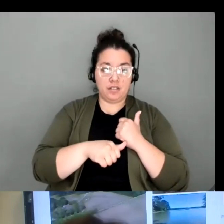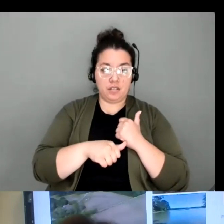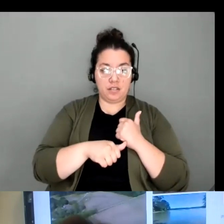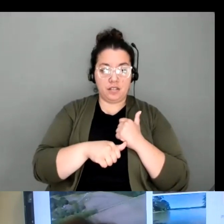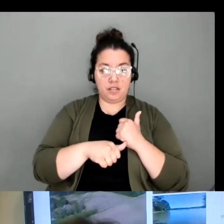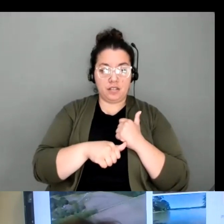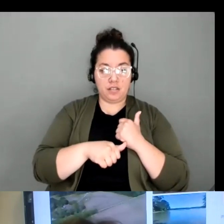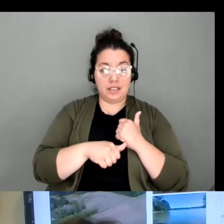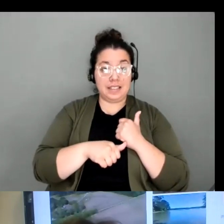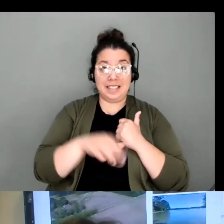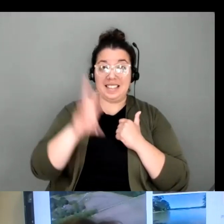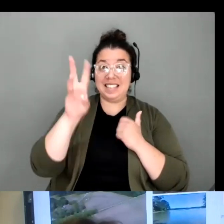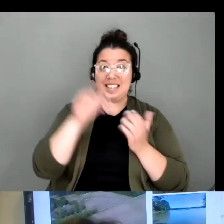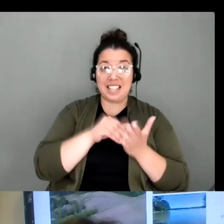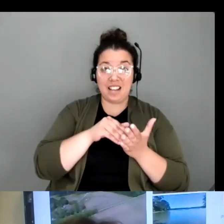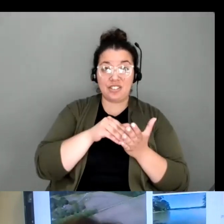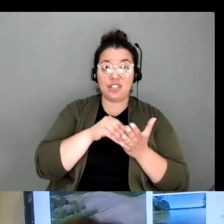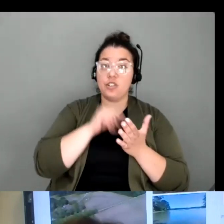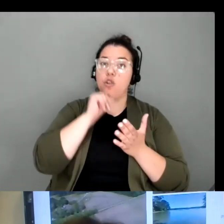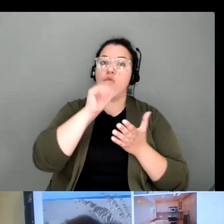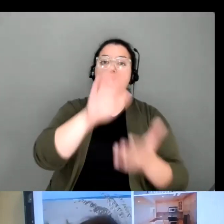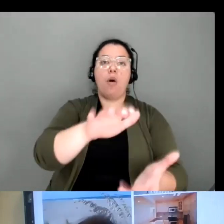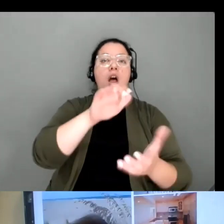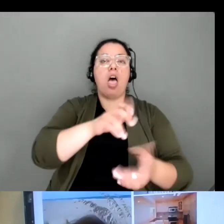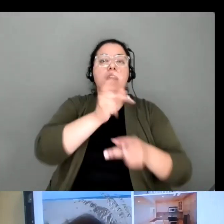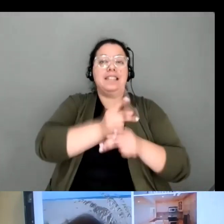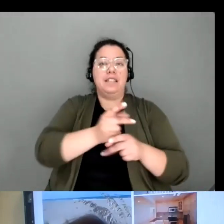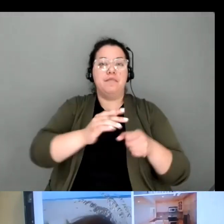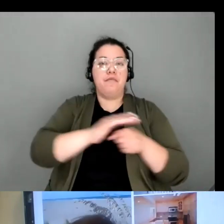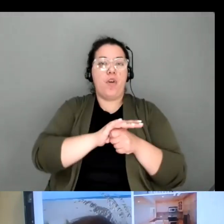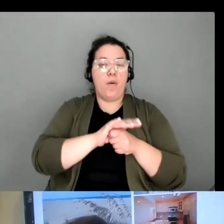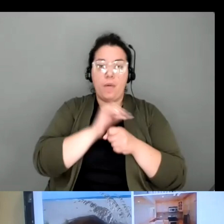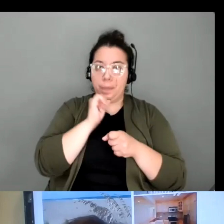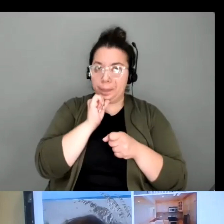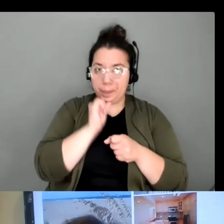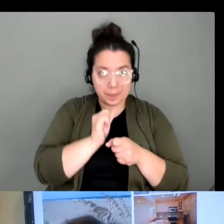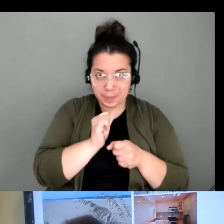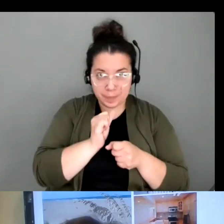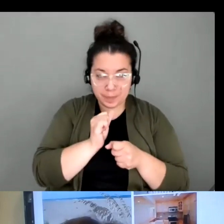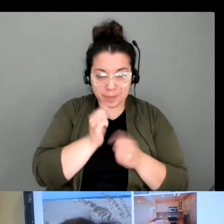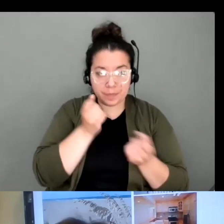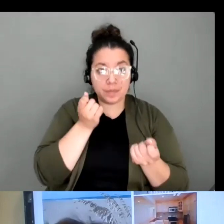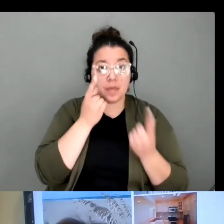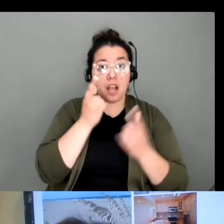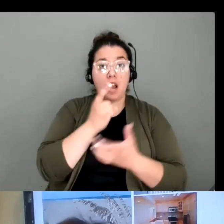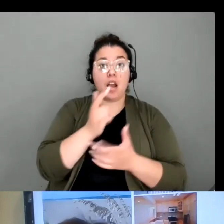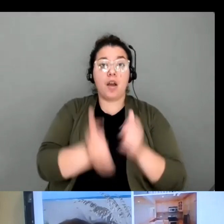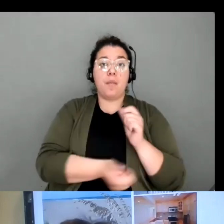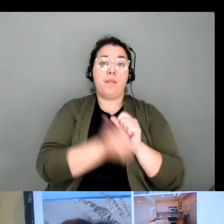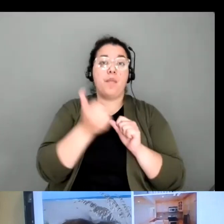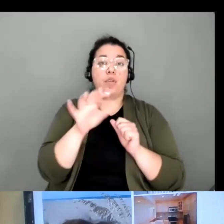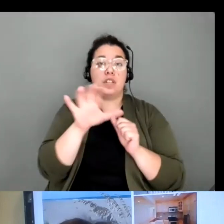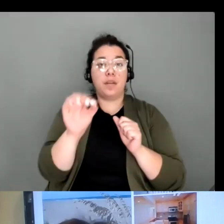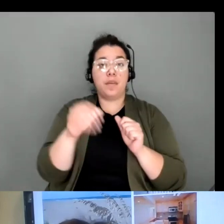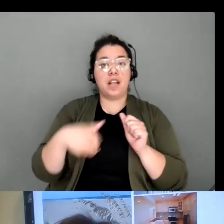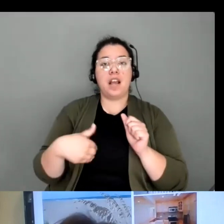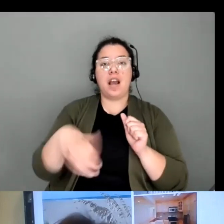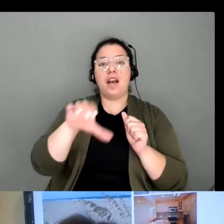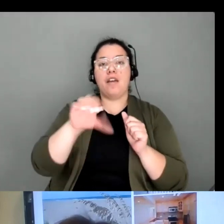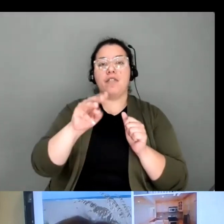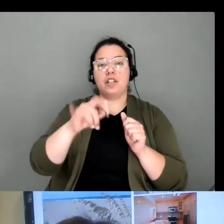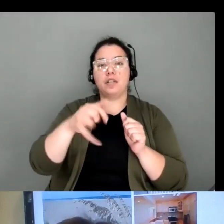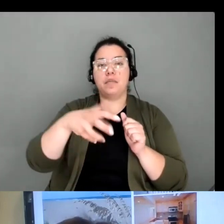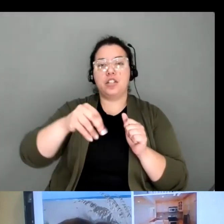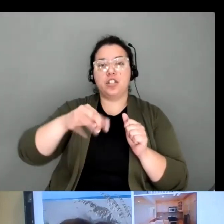You don't get all of that because most companies, there's a commission split. So your real